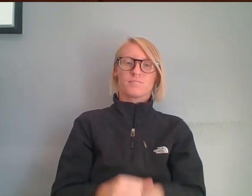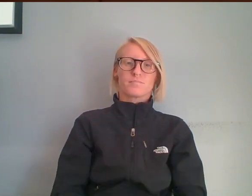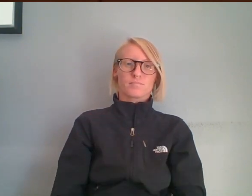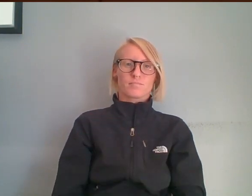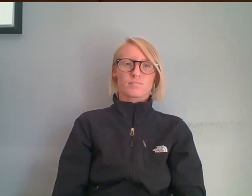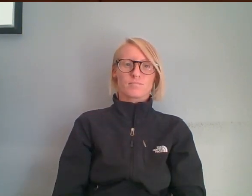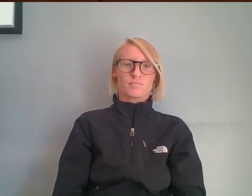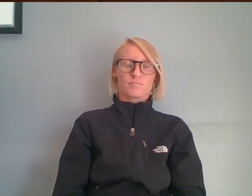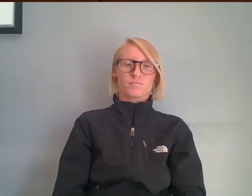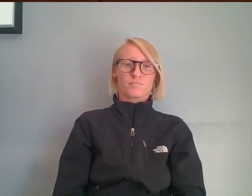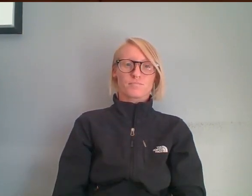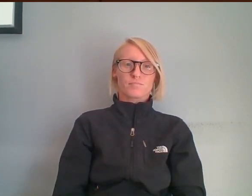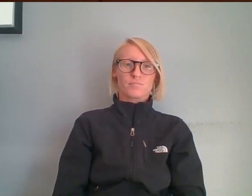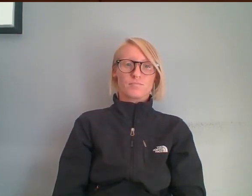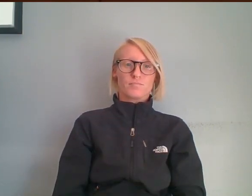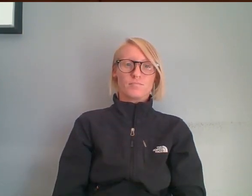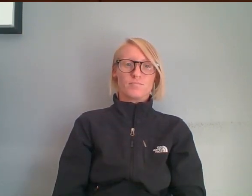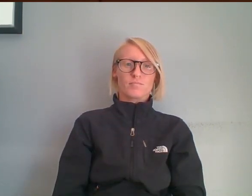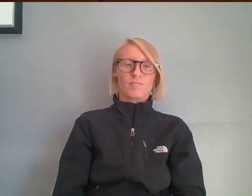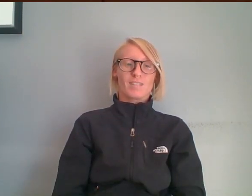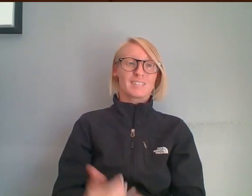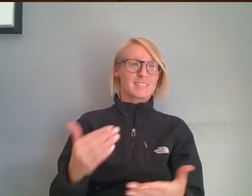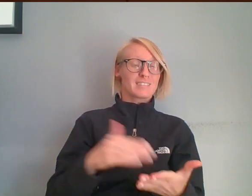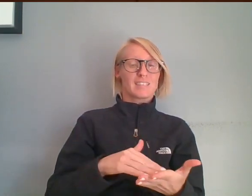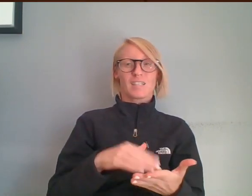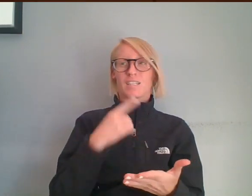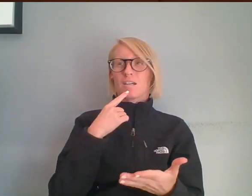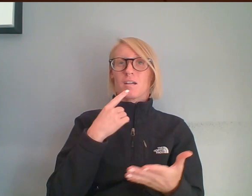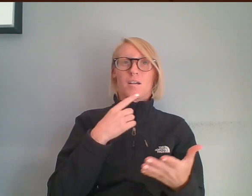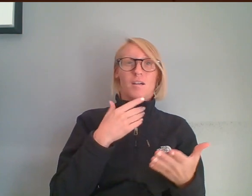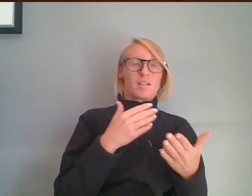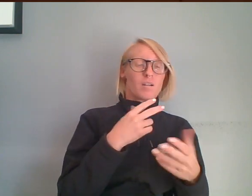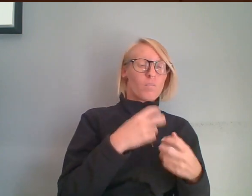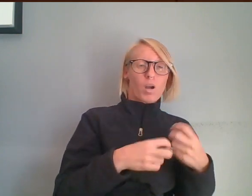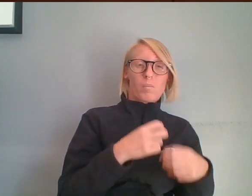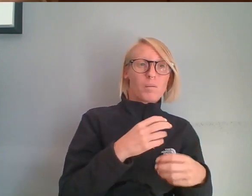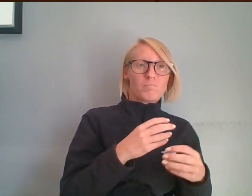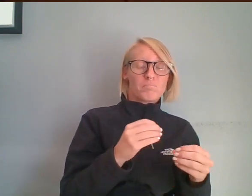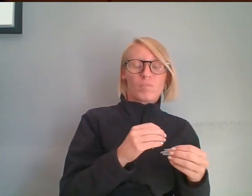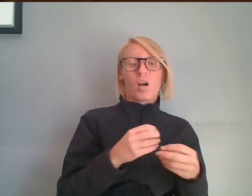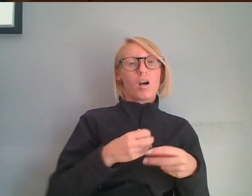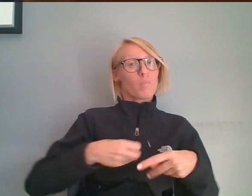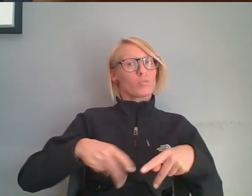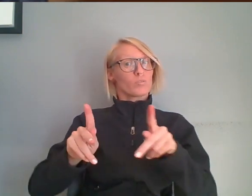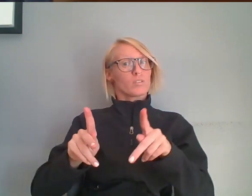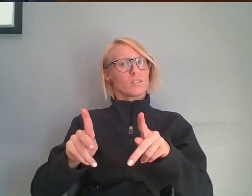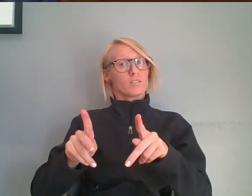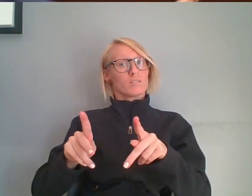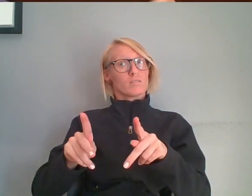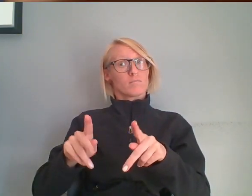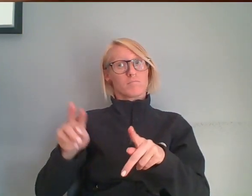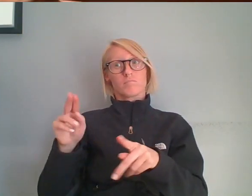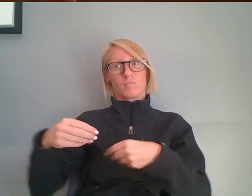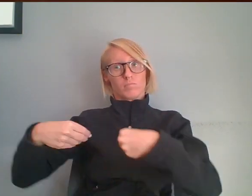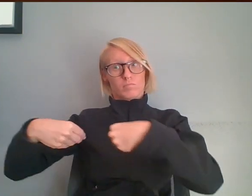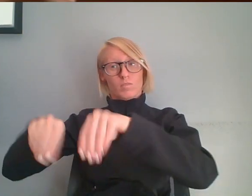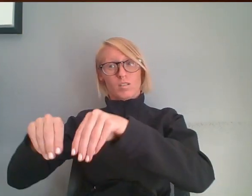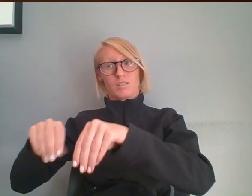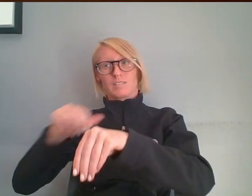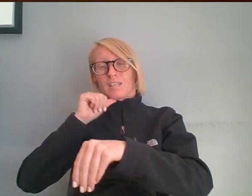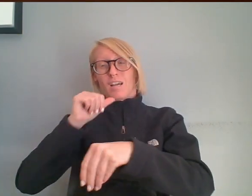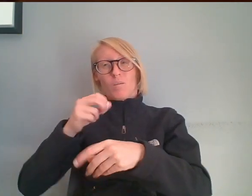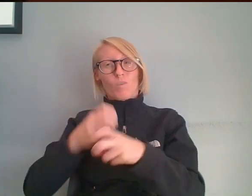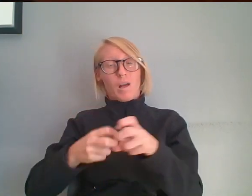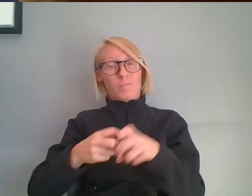can be reframed so it's not always a problem you're talking about. Maybe it's an opportunity. Maybe there's a market opportunity you want to go out and capture. It's not a problem that we're not doing